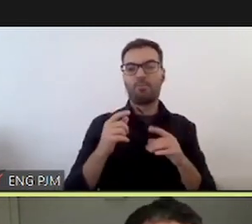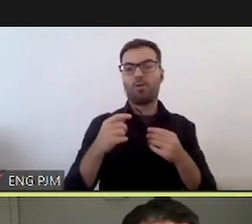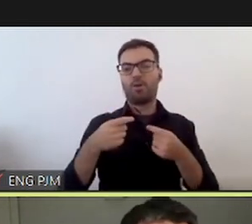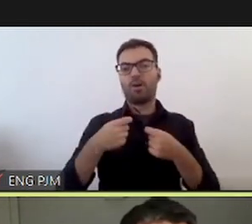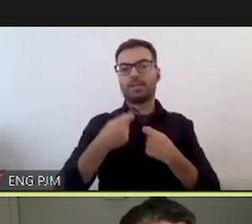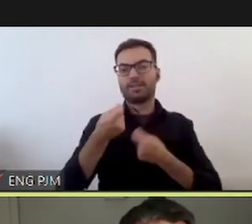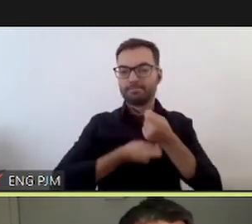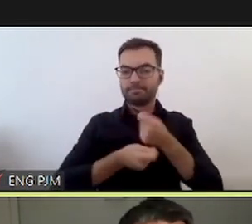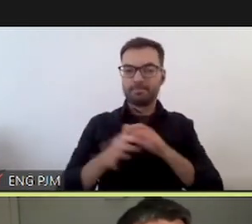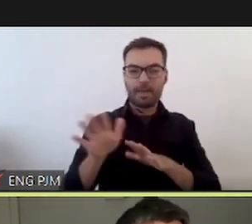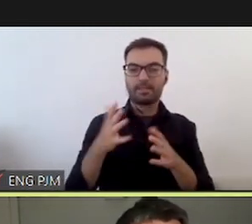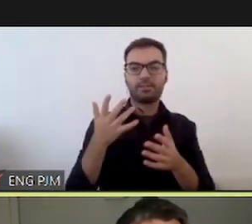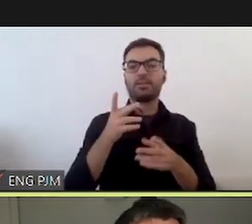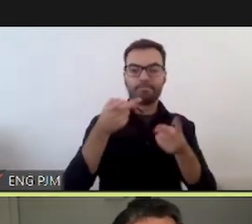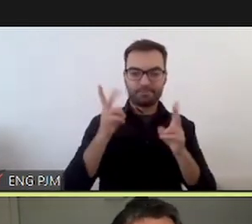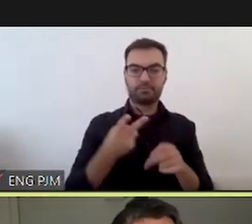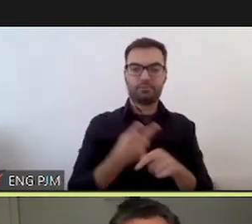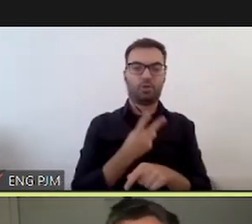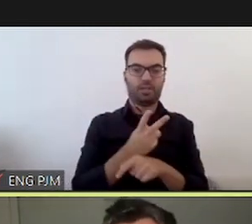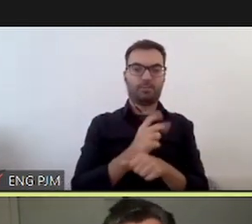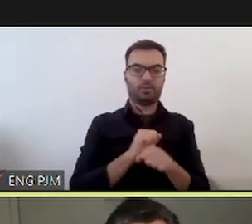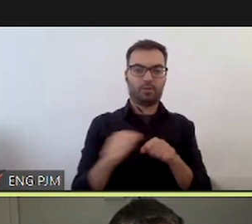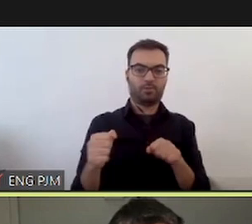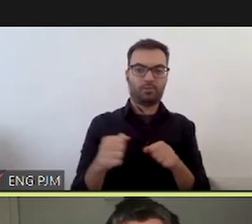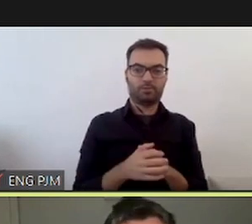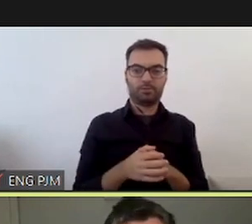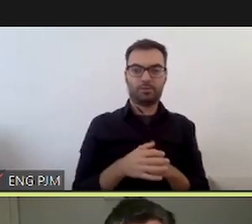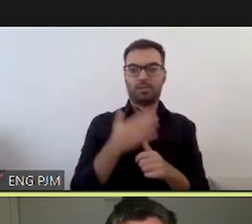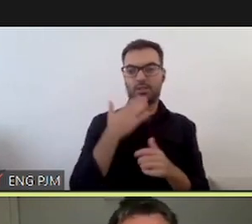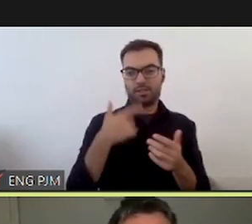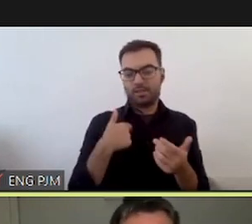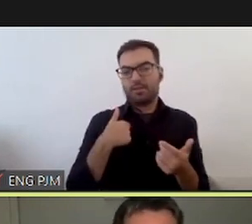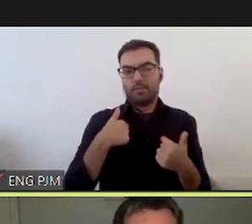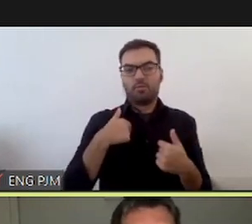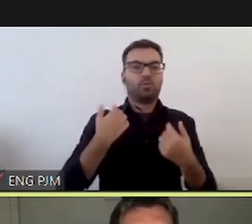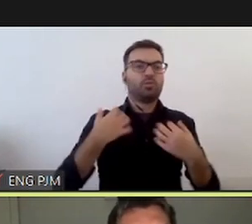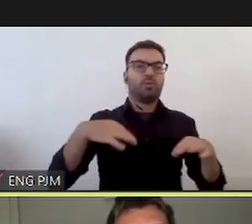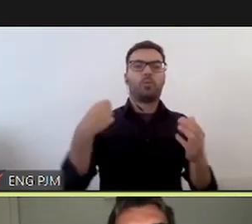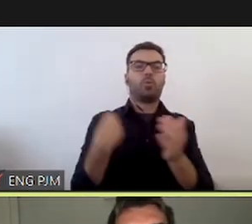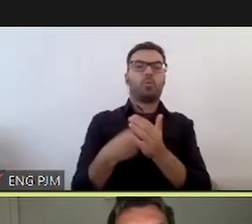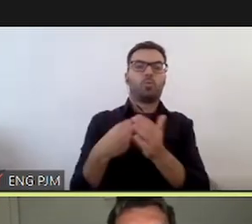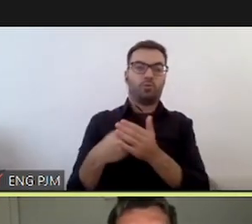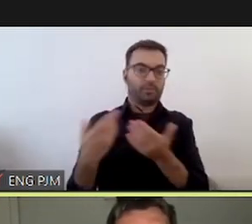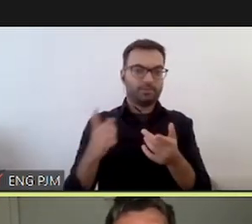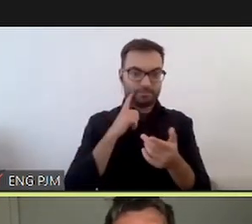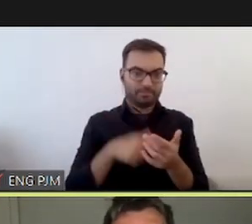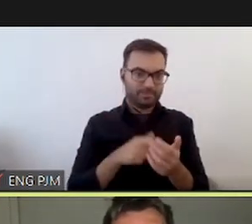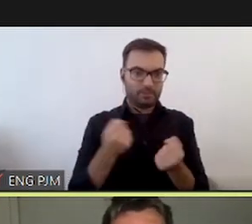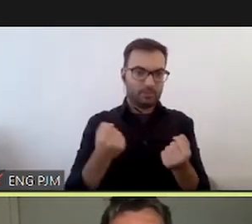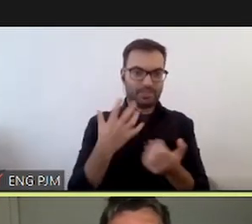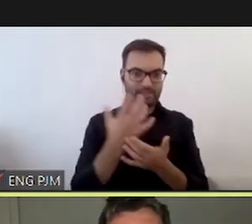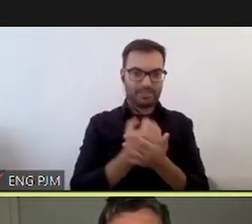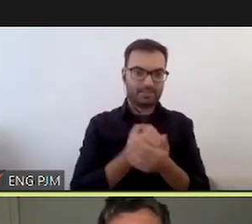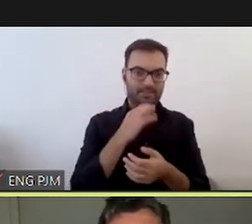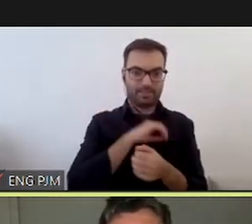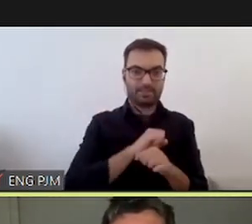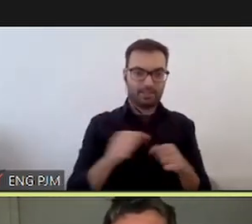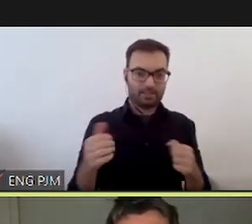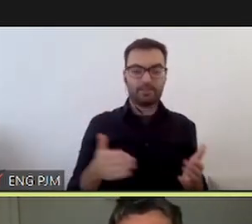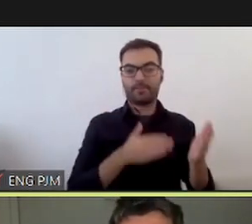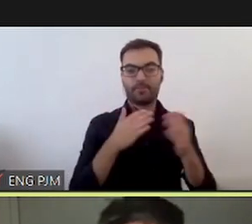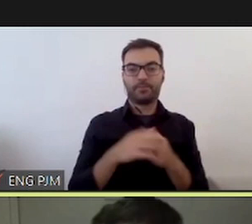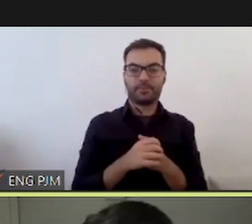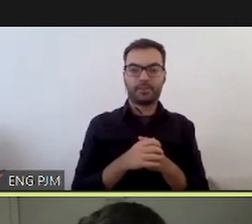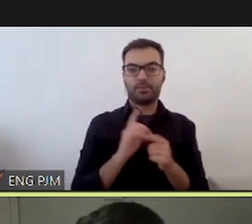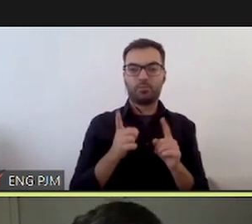are accessible in the way that they can proceed to buy things and so on. Okay, so maybe a little bit